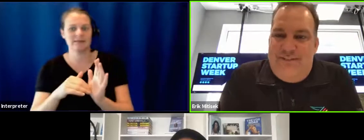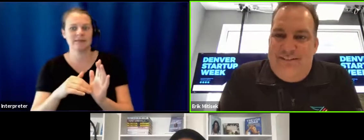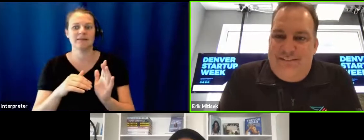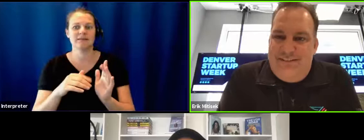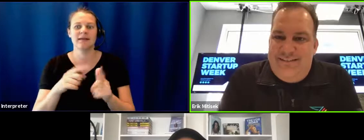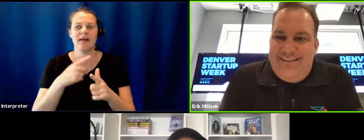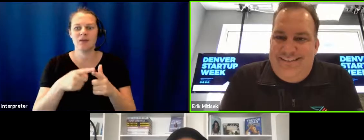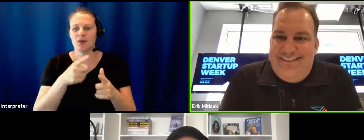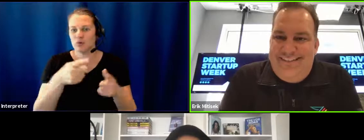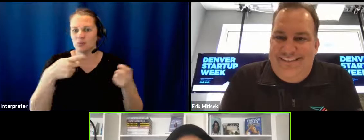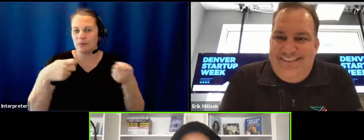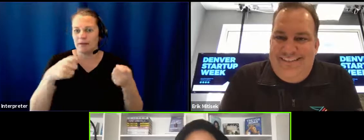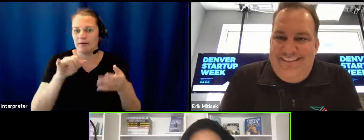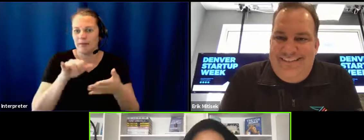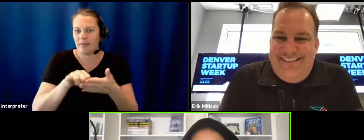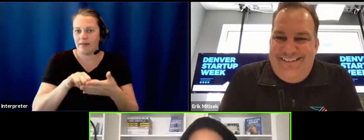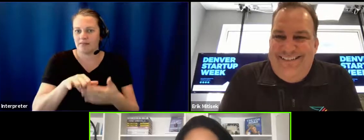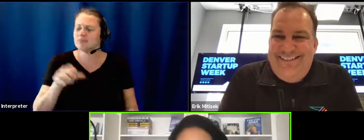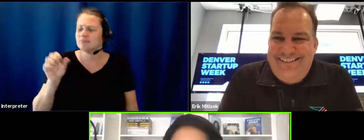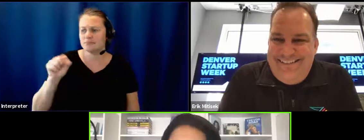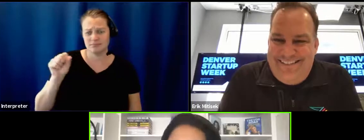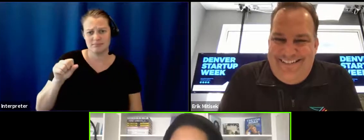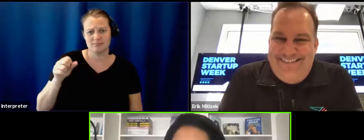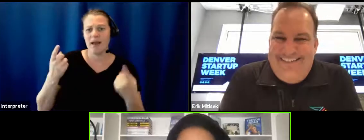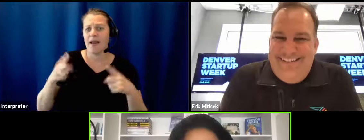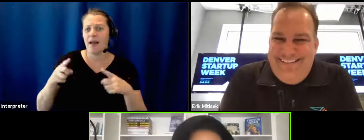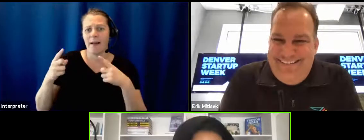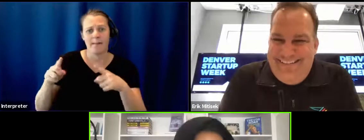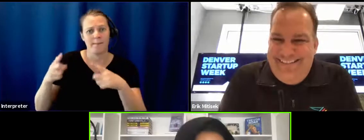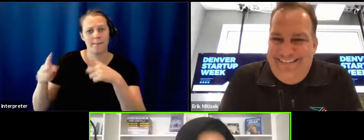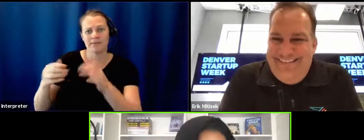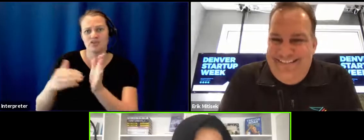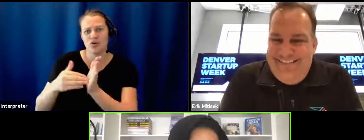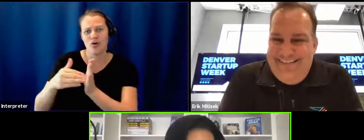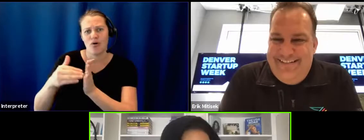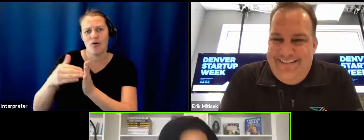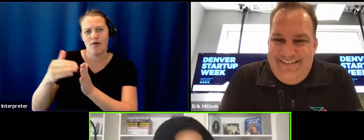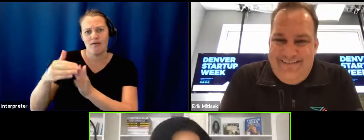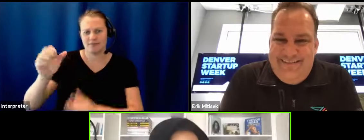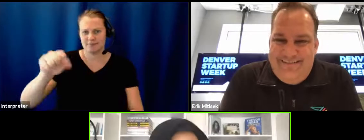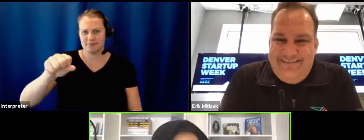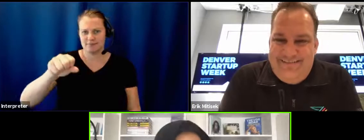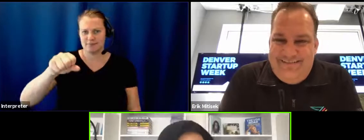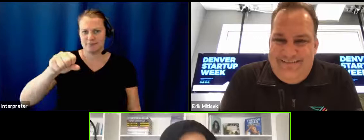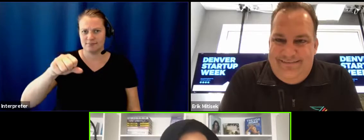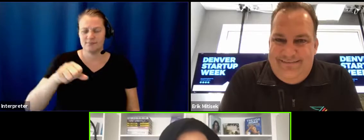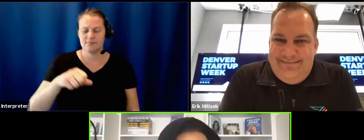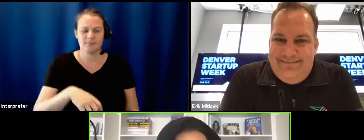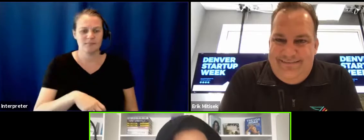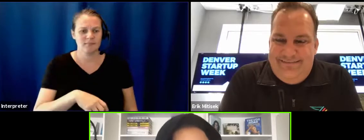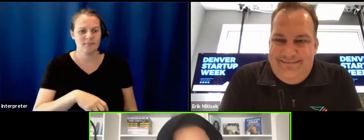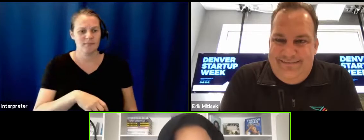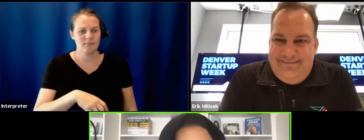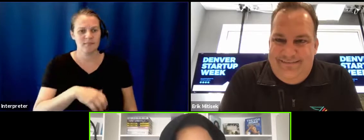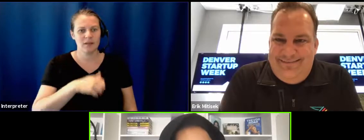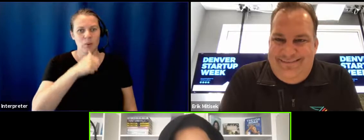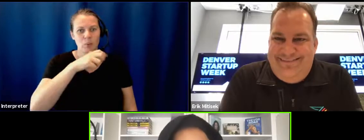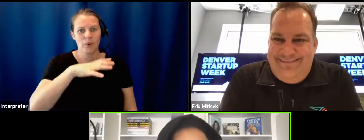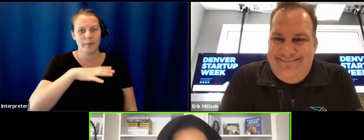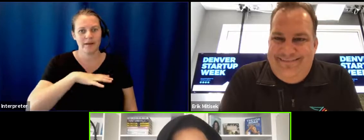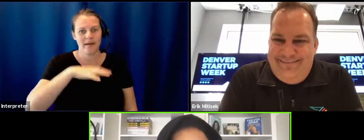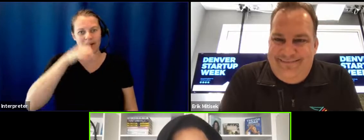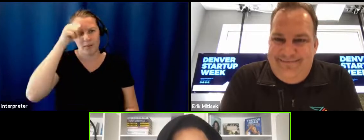those opportunities? Happens all the time, all the time. There was a woman who I remember